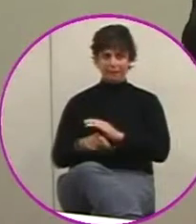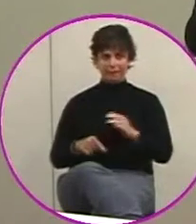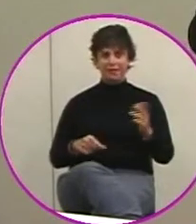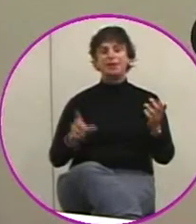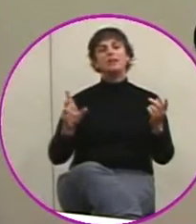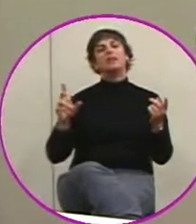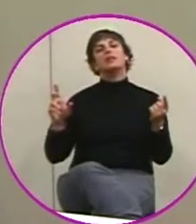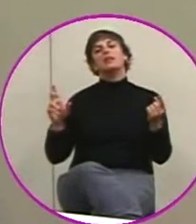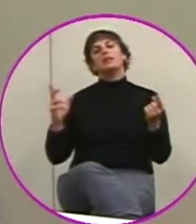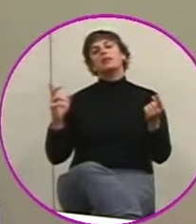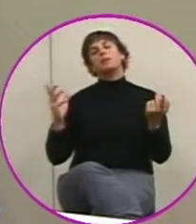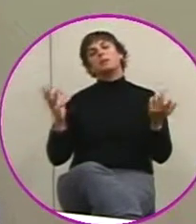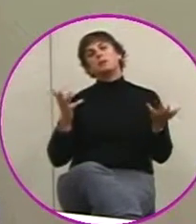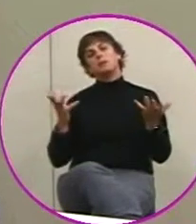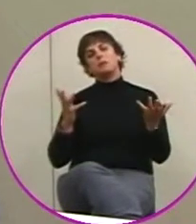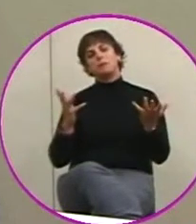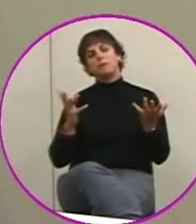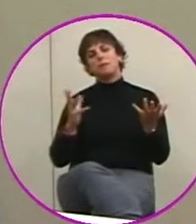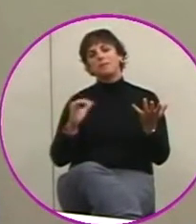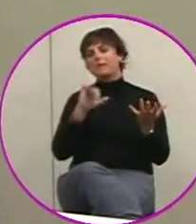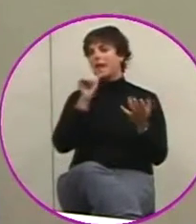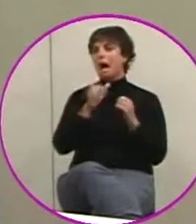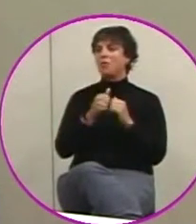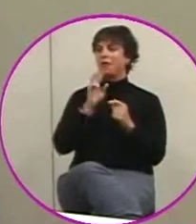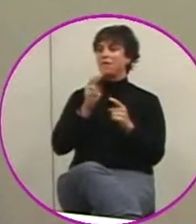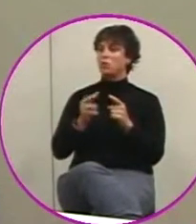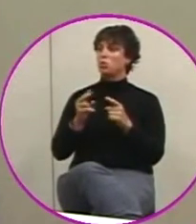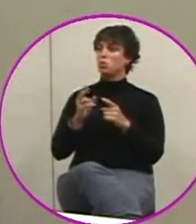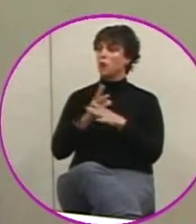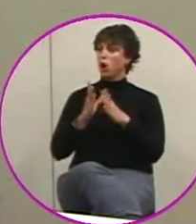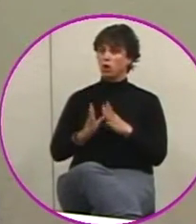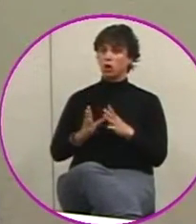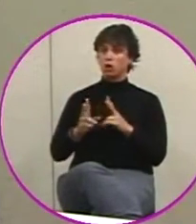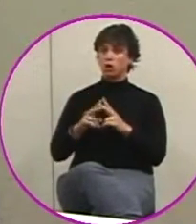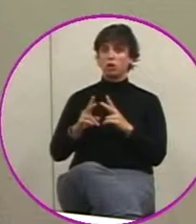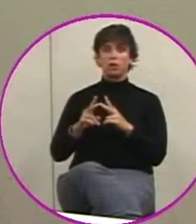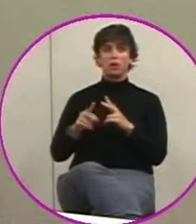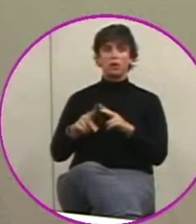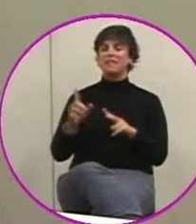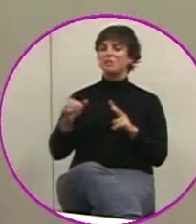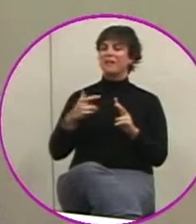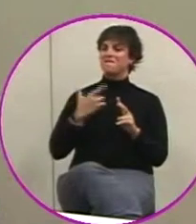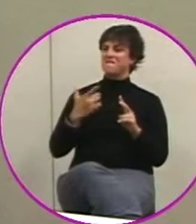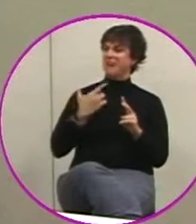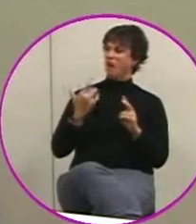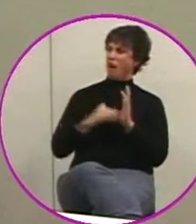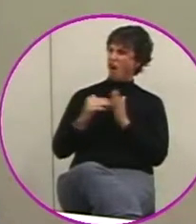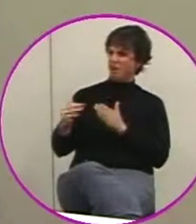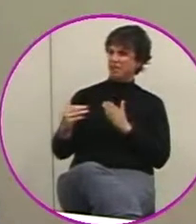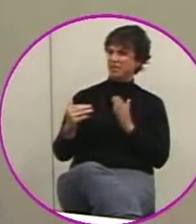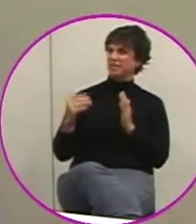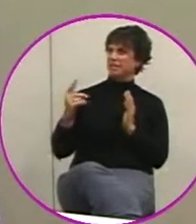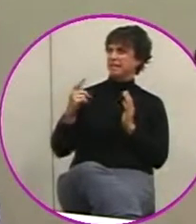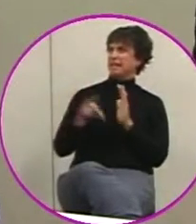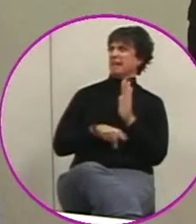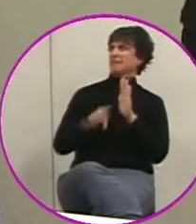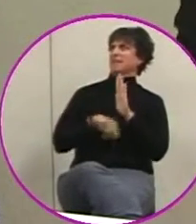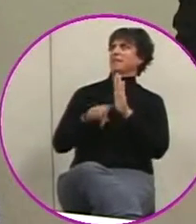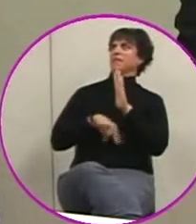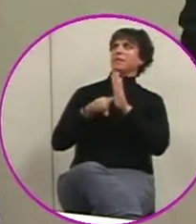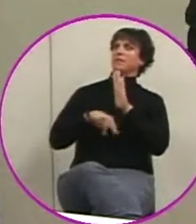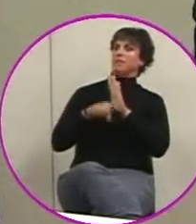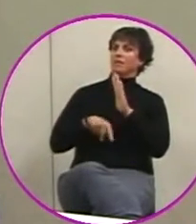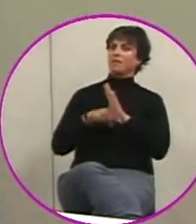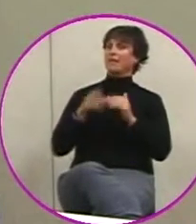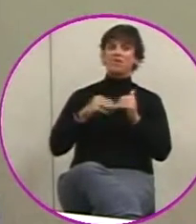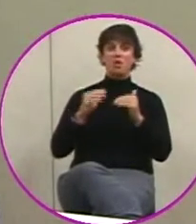not how they view the partner so much. This is what they believe the frequency was, that they interacted more negatively than